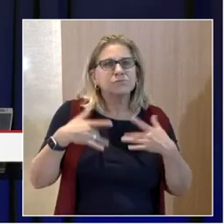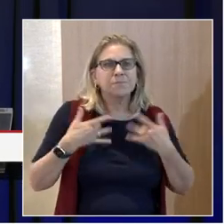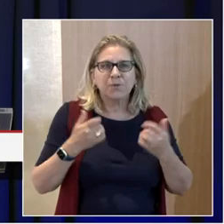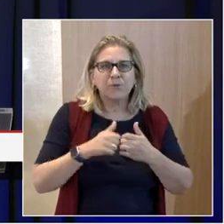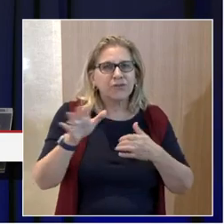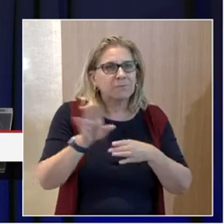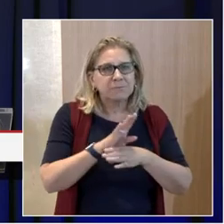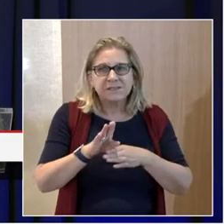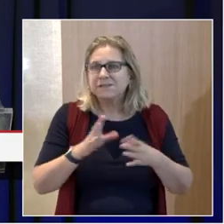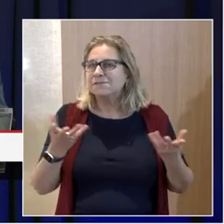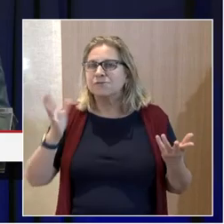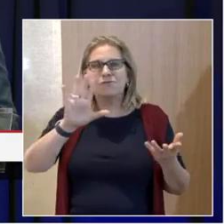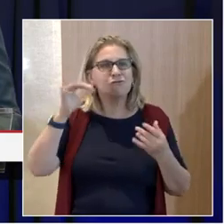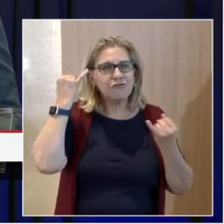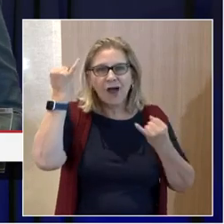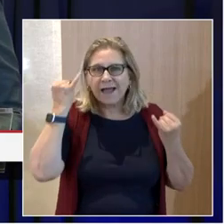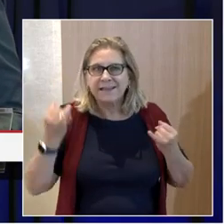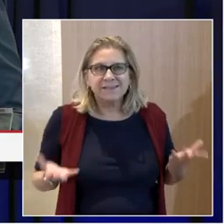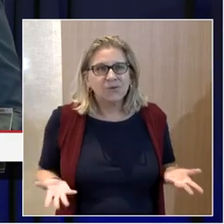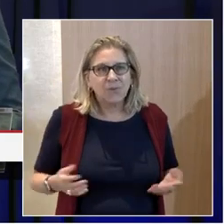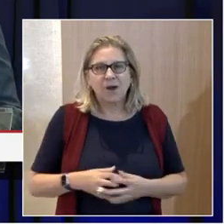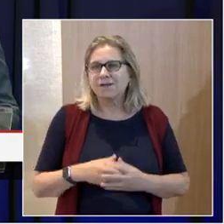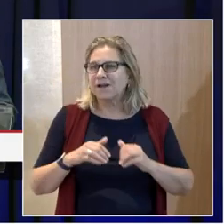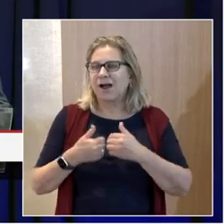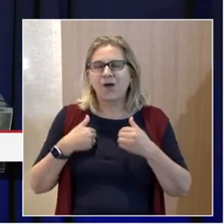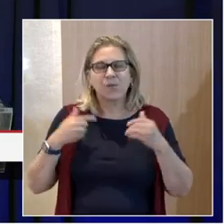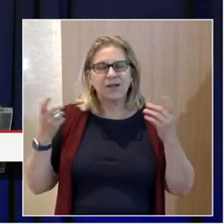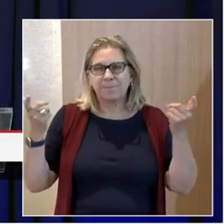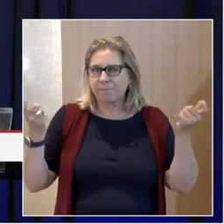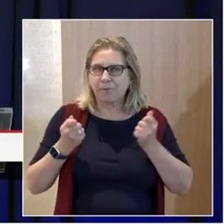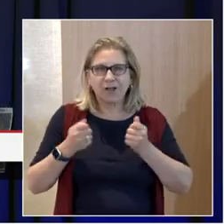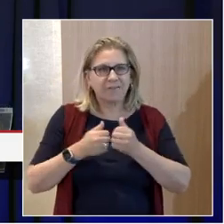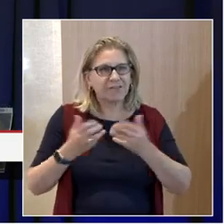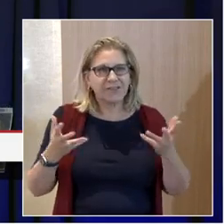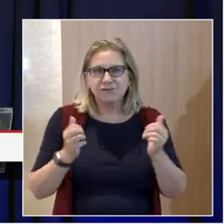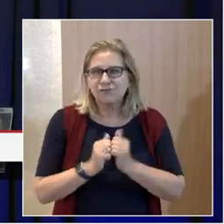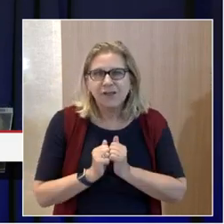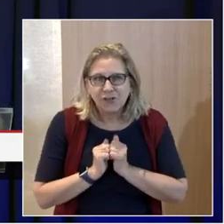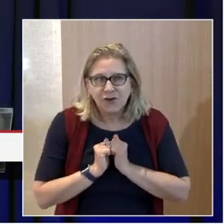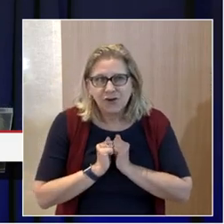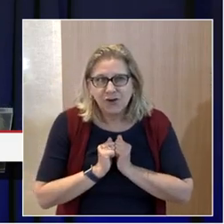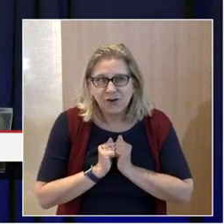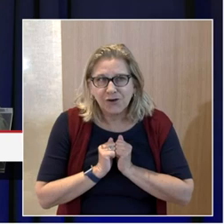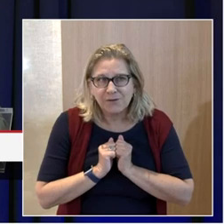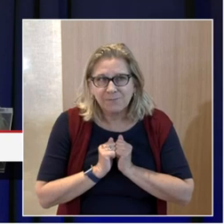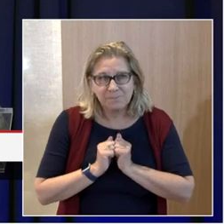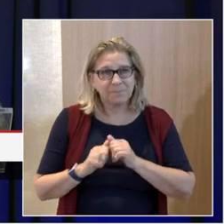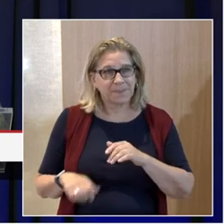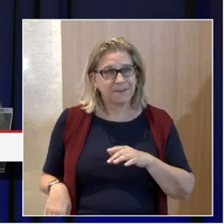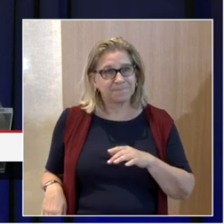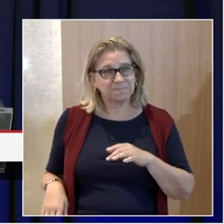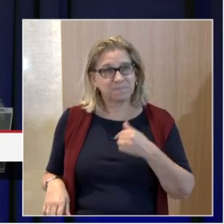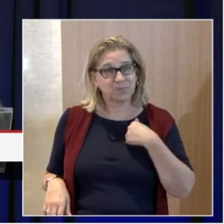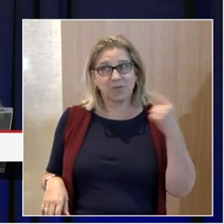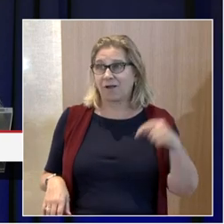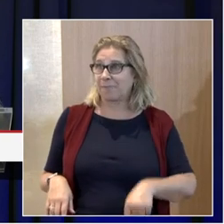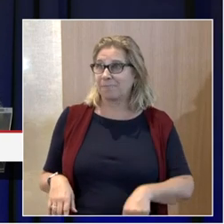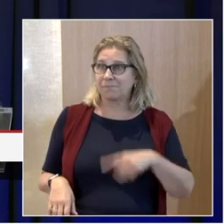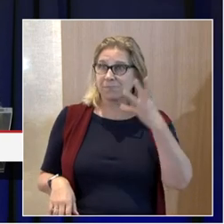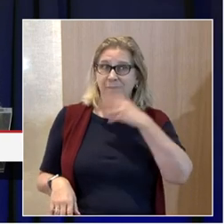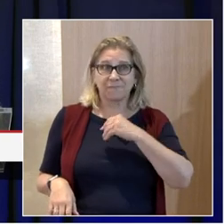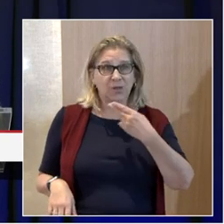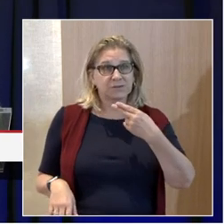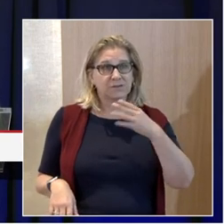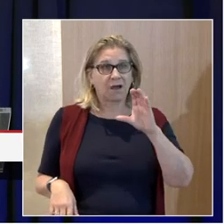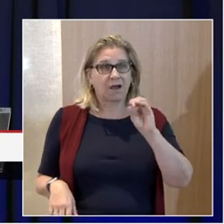all together. We were last at the Conrad when we were talking about one of our premier events, and that's the